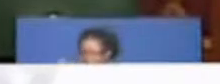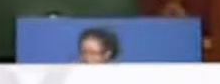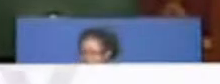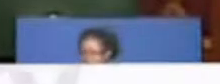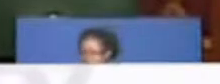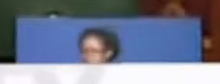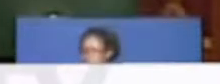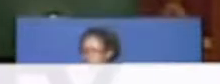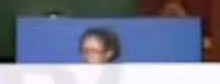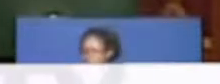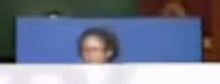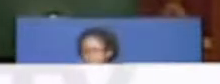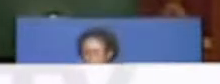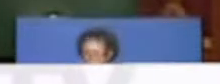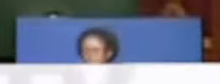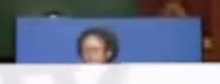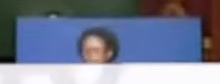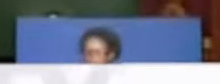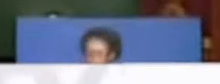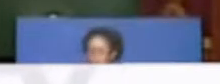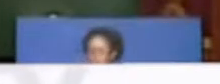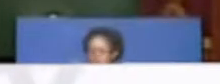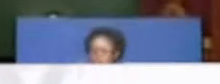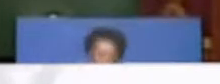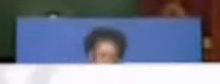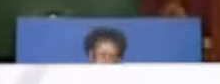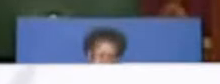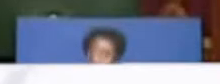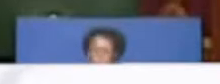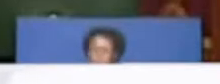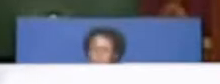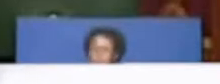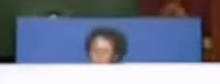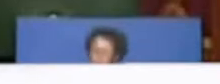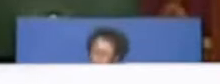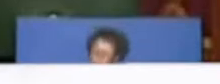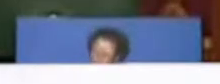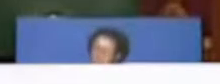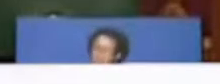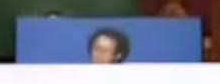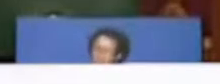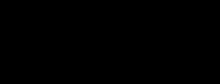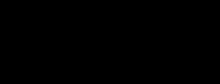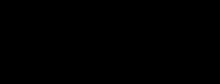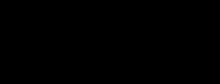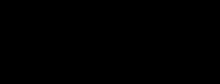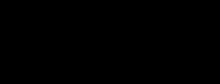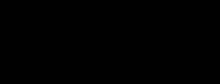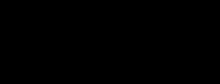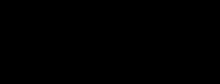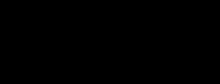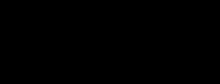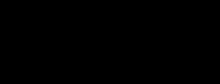vaccinations, we will have played our part in securing not only our own lives, but also